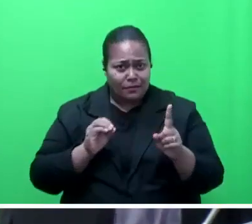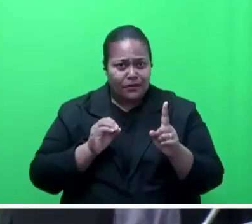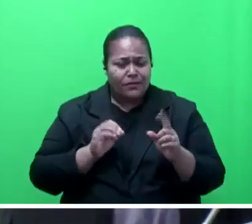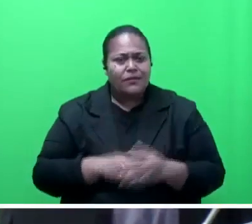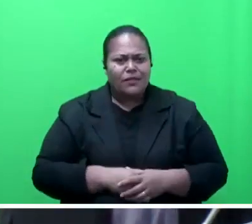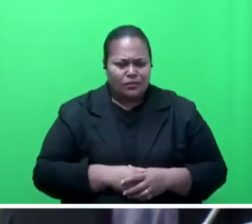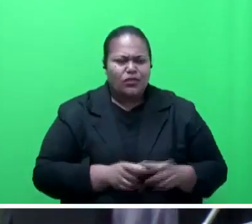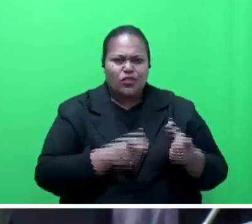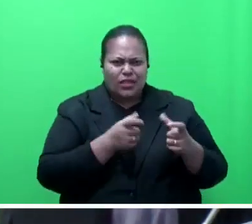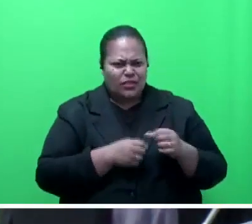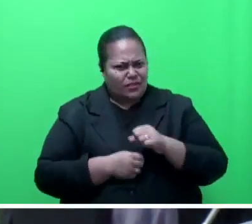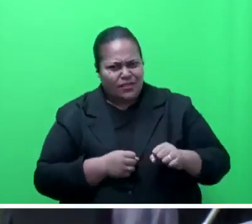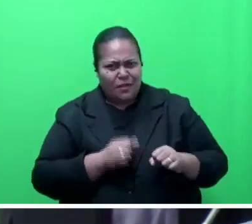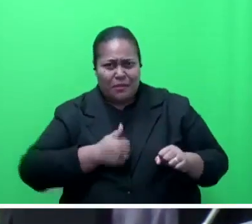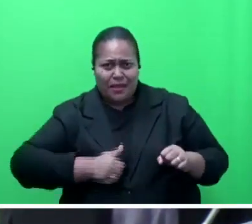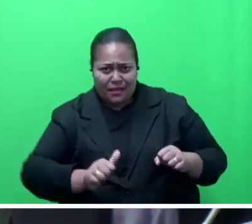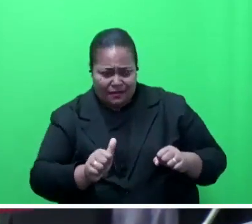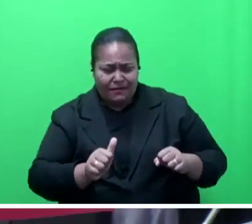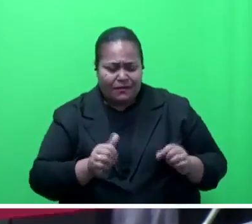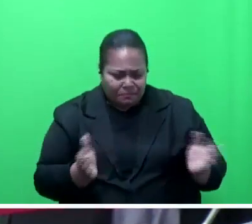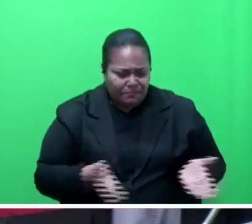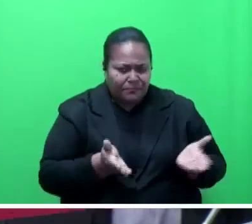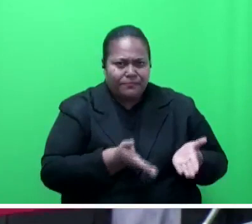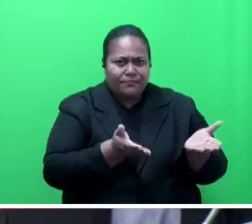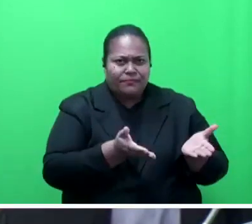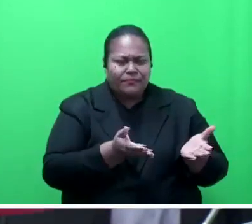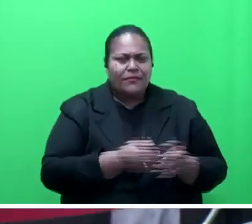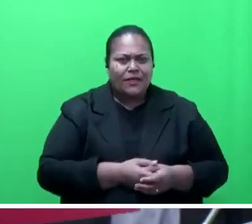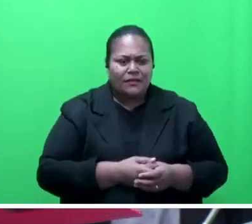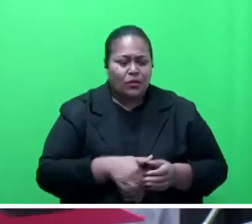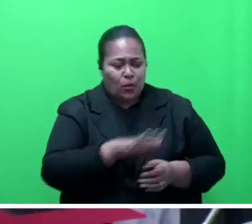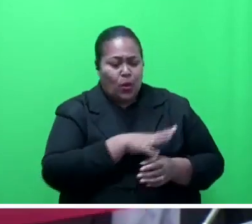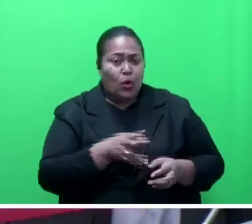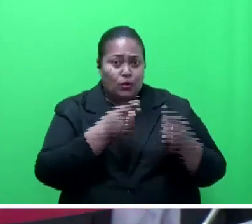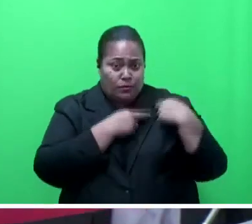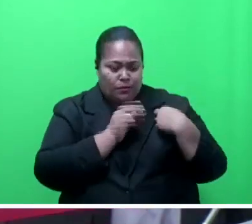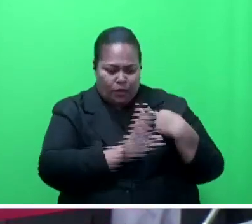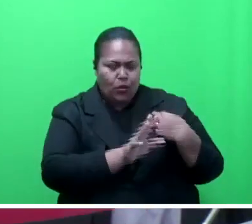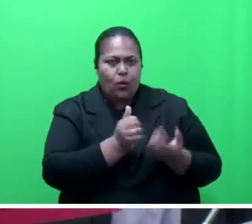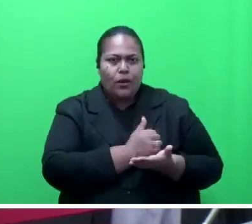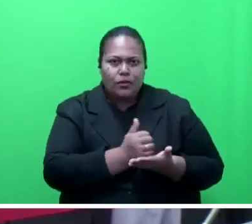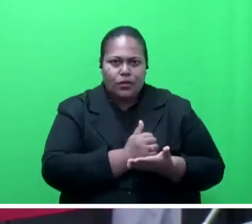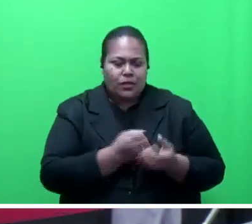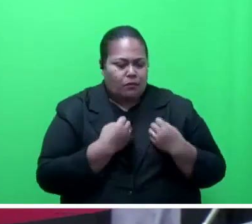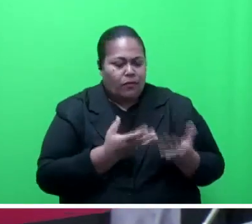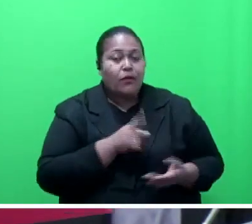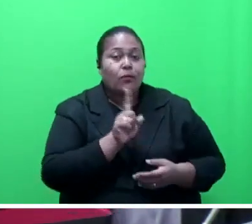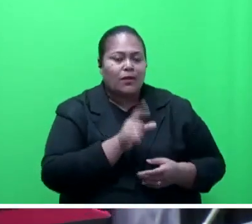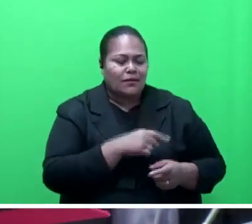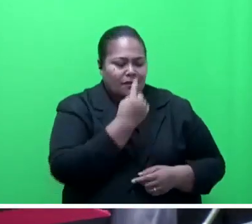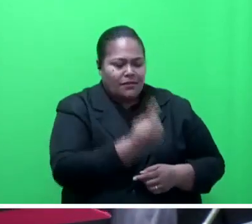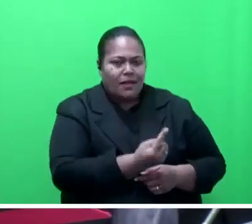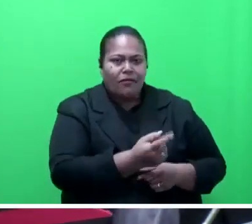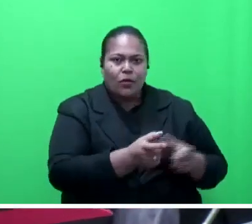promote self-esteem, encourage prisoners to take responsibility for their actions, and promote prisoner self-control. Mr. Speaker,